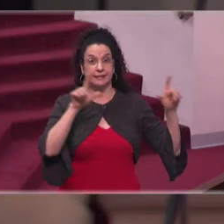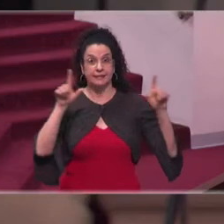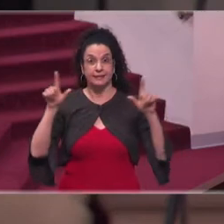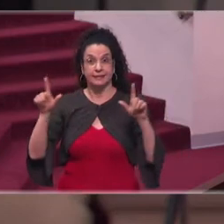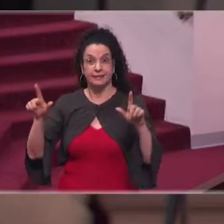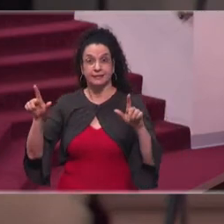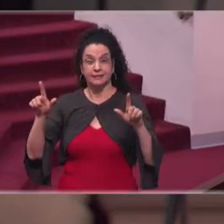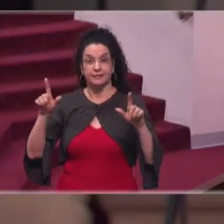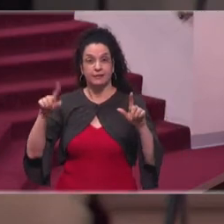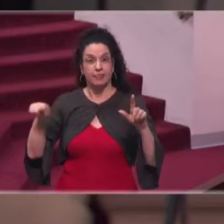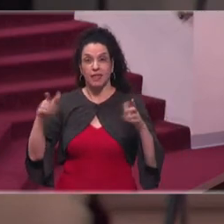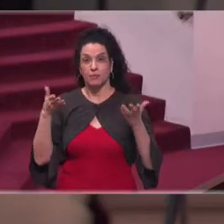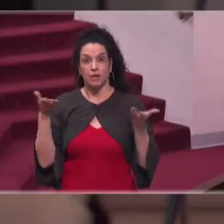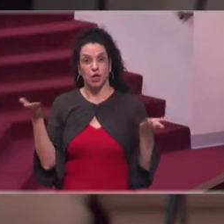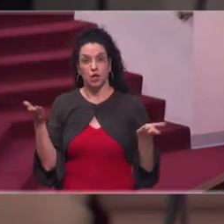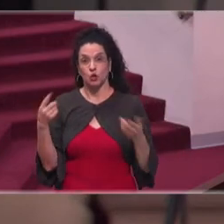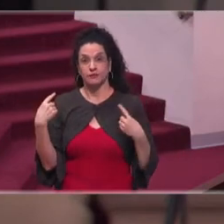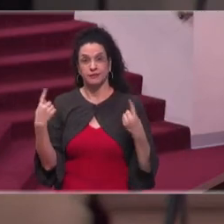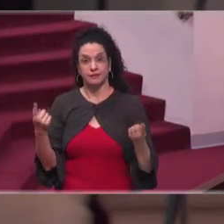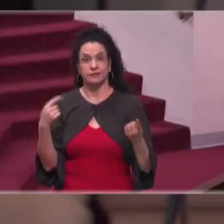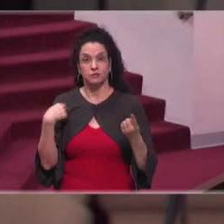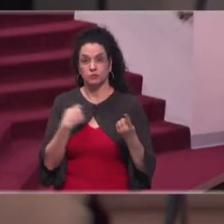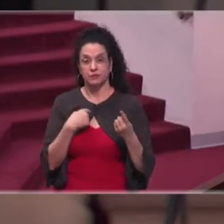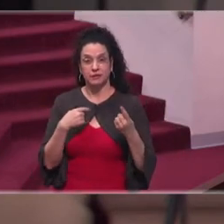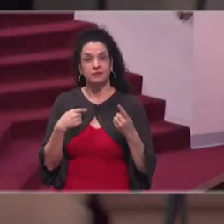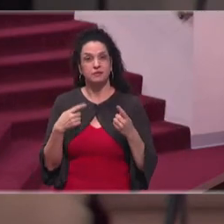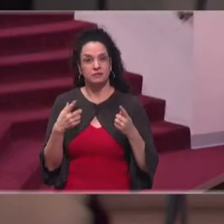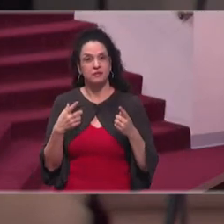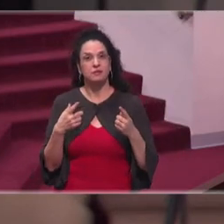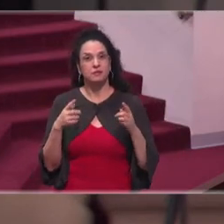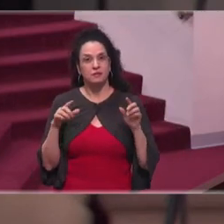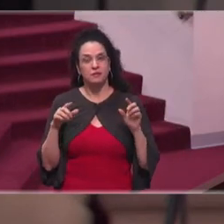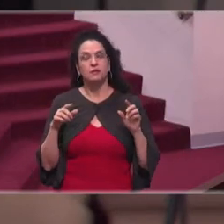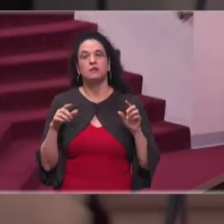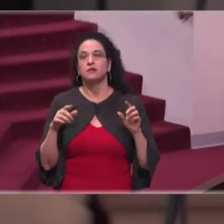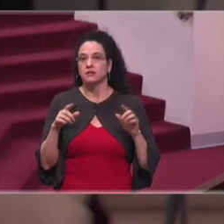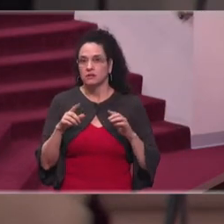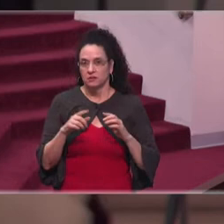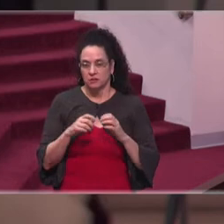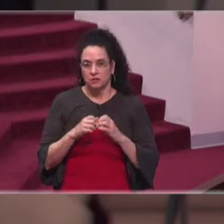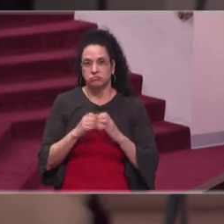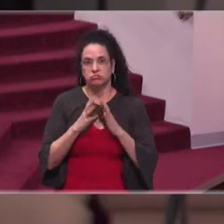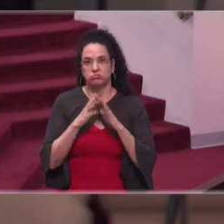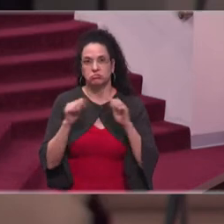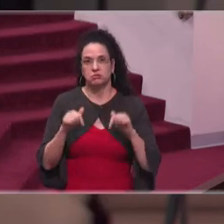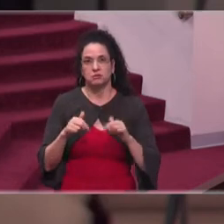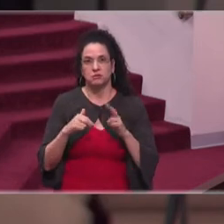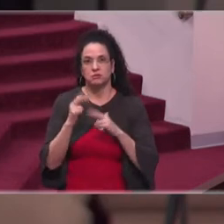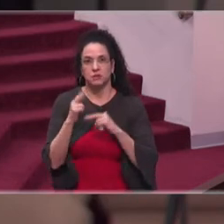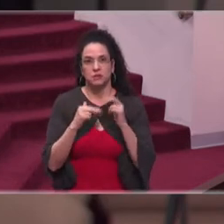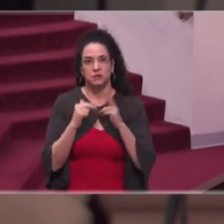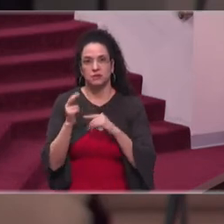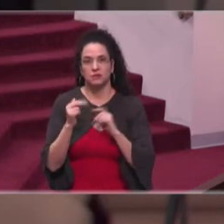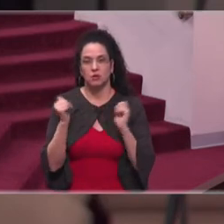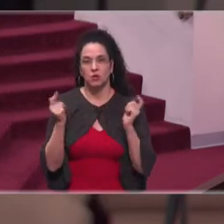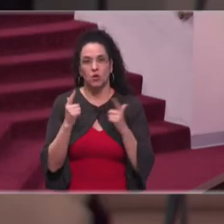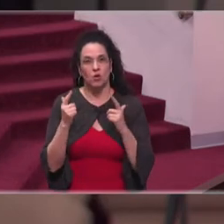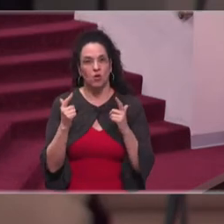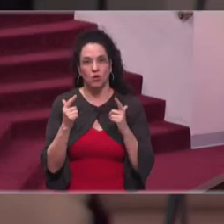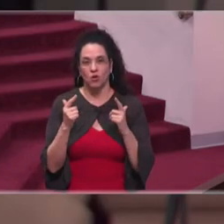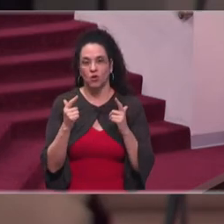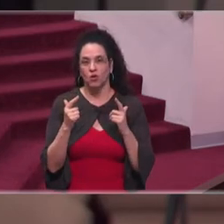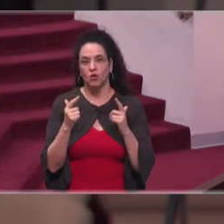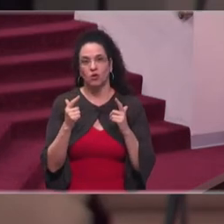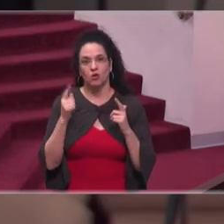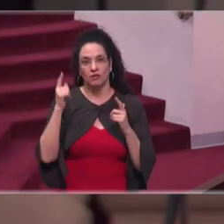They've been up ever since we've been in the building, I believe. So all of this stuff, all of this is